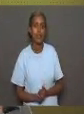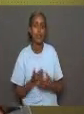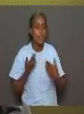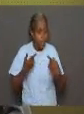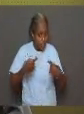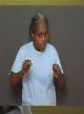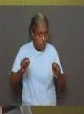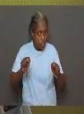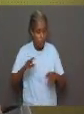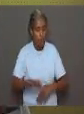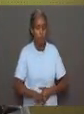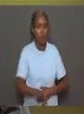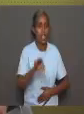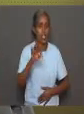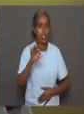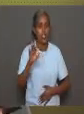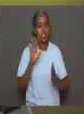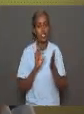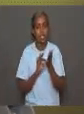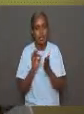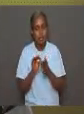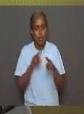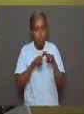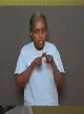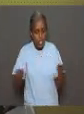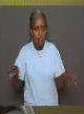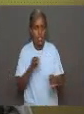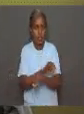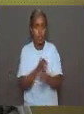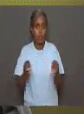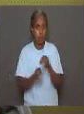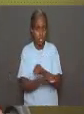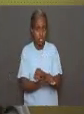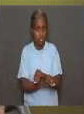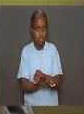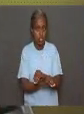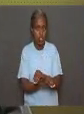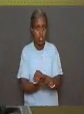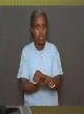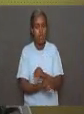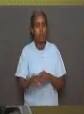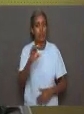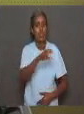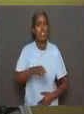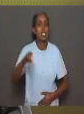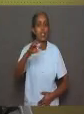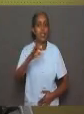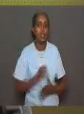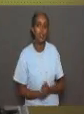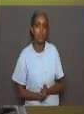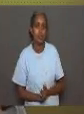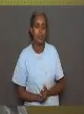Try to find the number of different permutations along a circle.